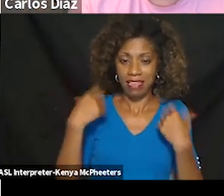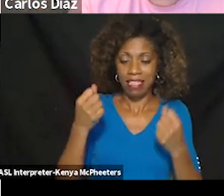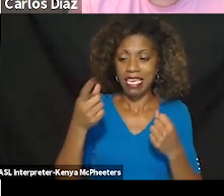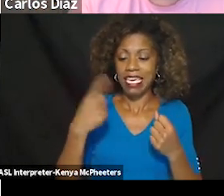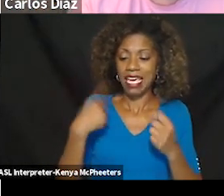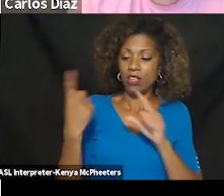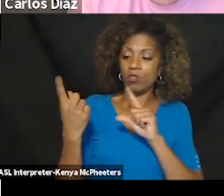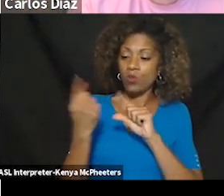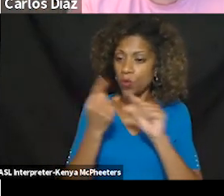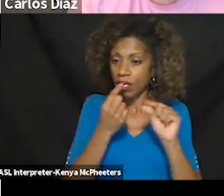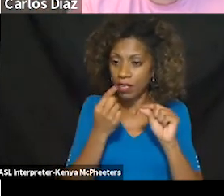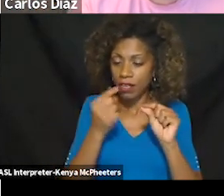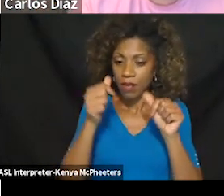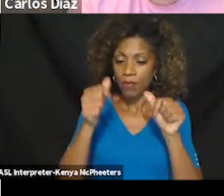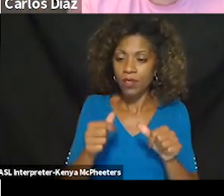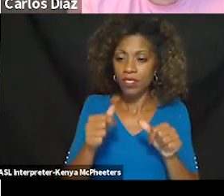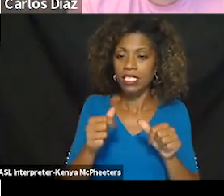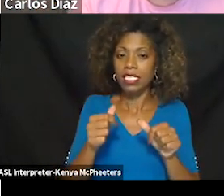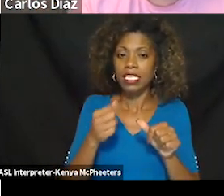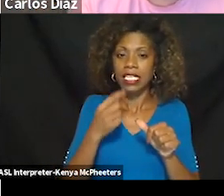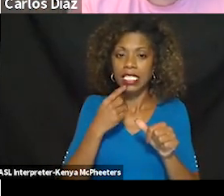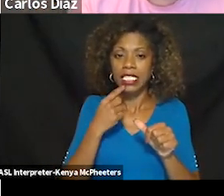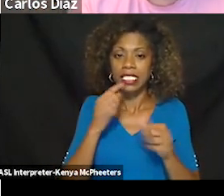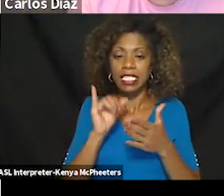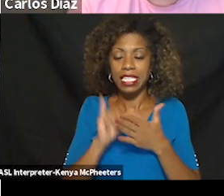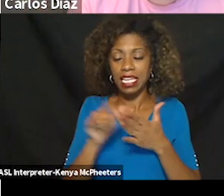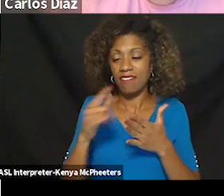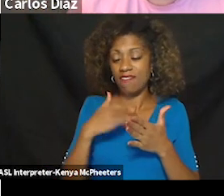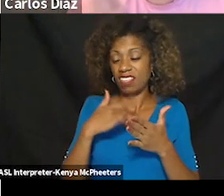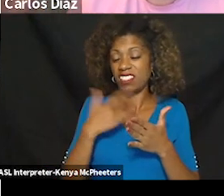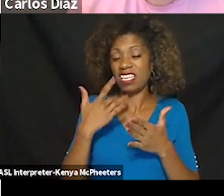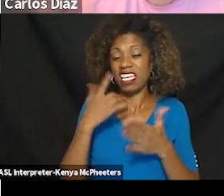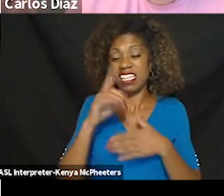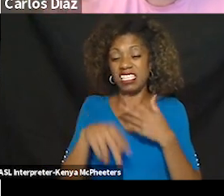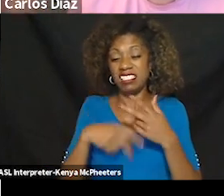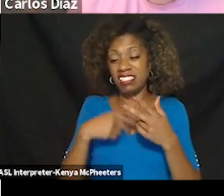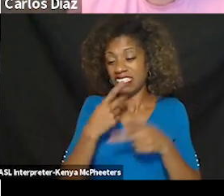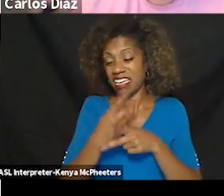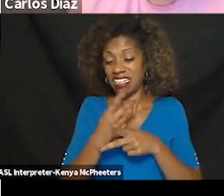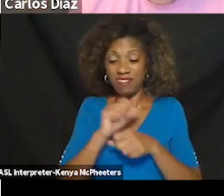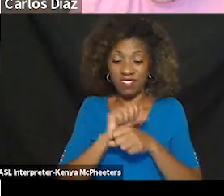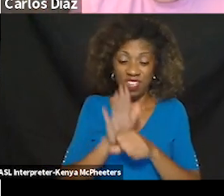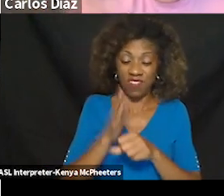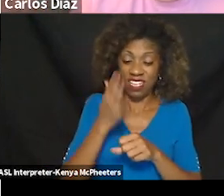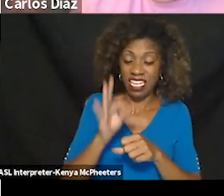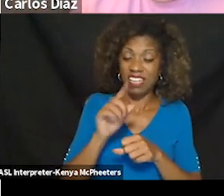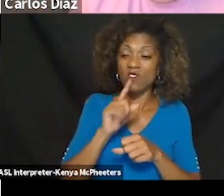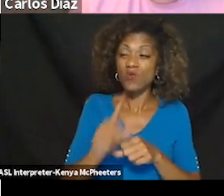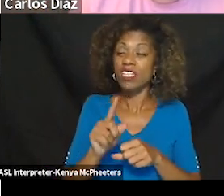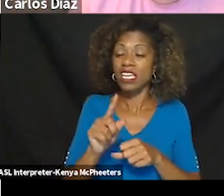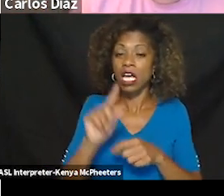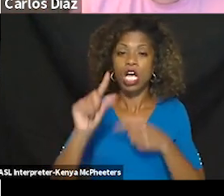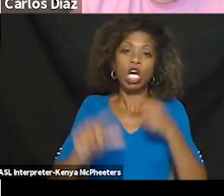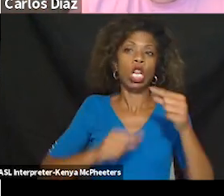wrote was like, the idea that COVID-19 is a global conspiracy involving every nurse, doctor, hospital, health unit, and government on Earth shows a